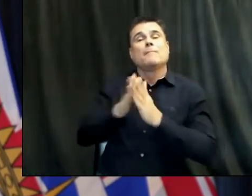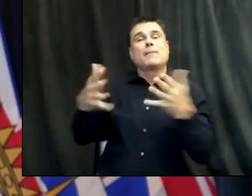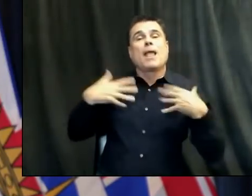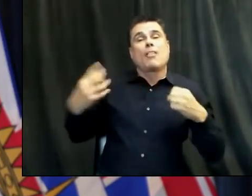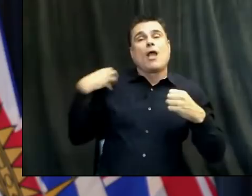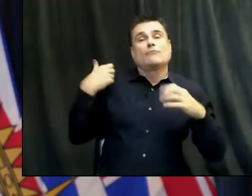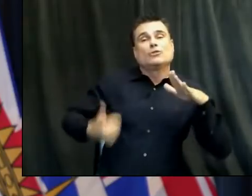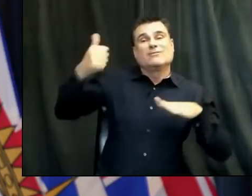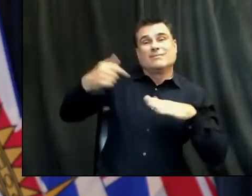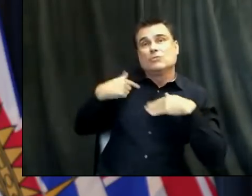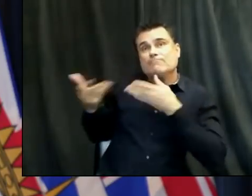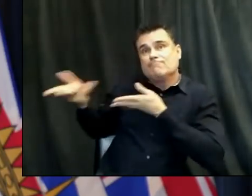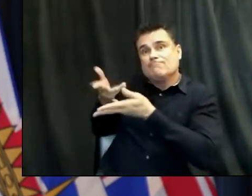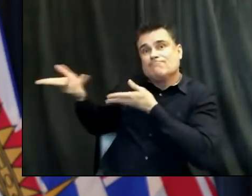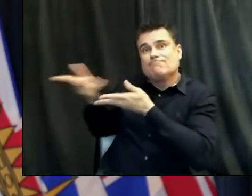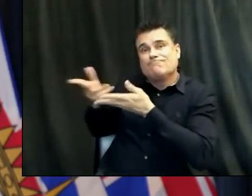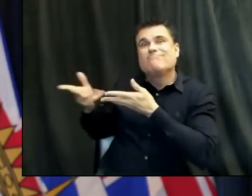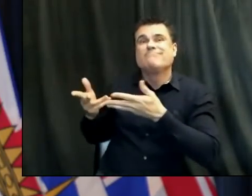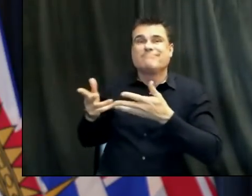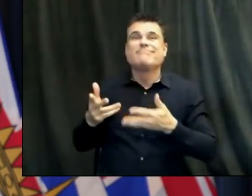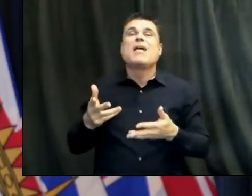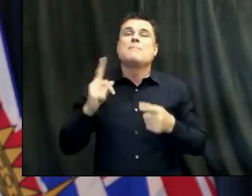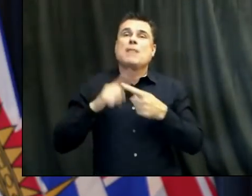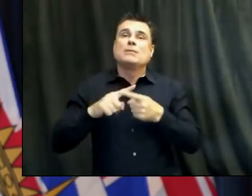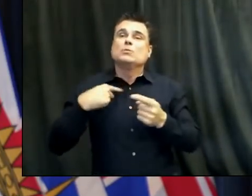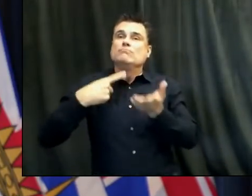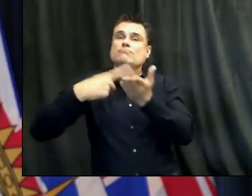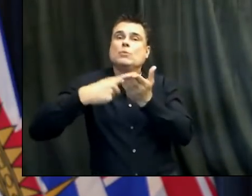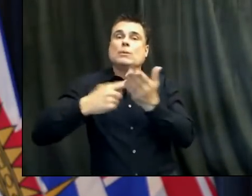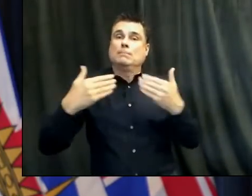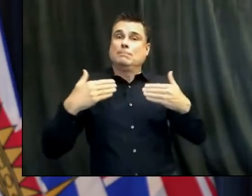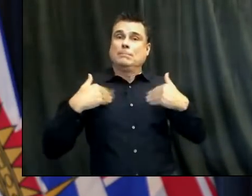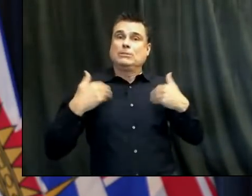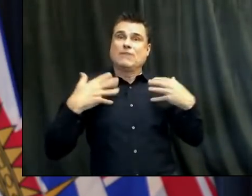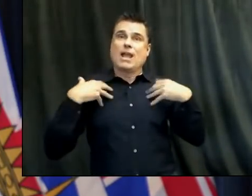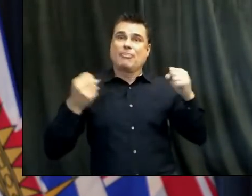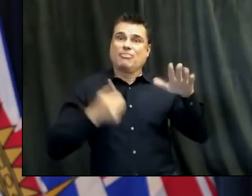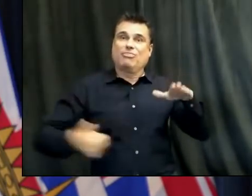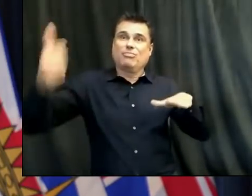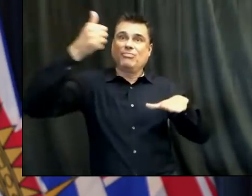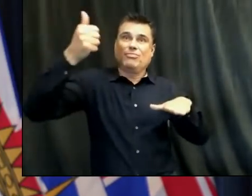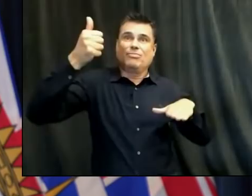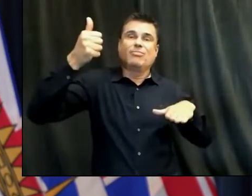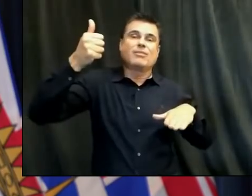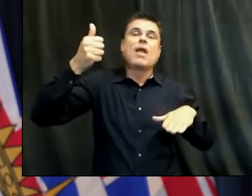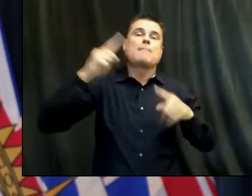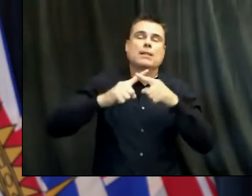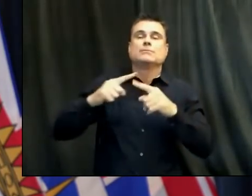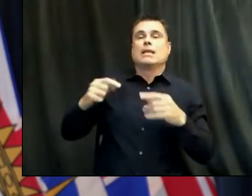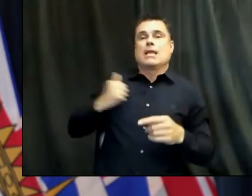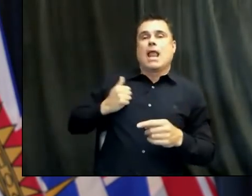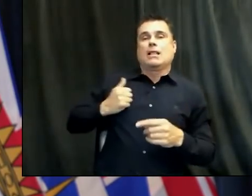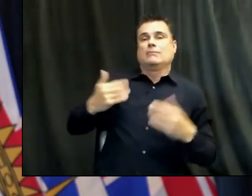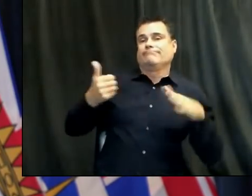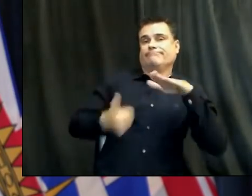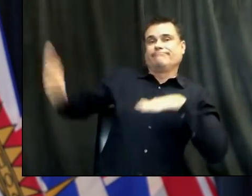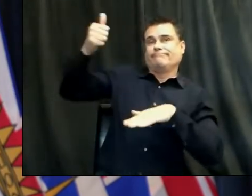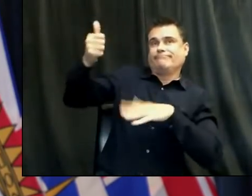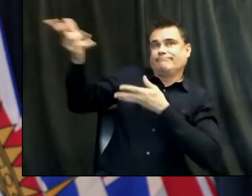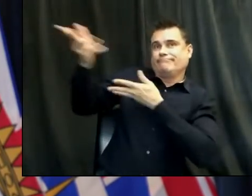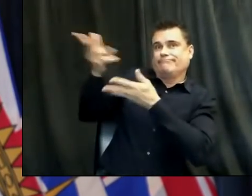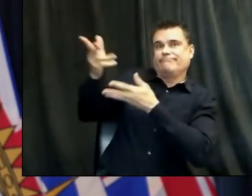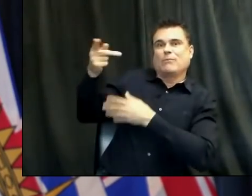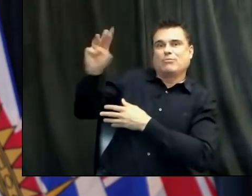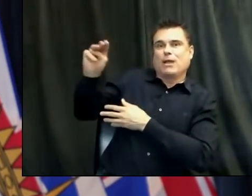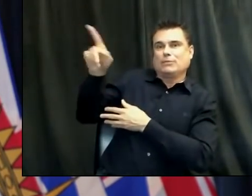to discuss this very issue to make sure that across the country we are aligned. So the ultimate decision